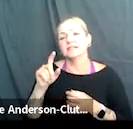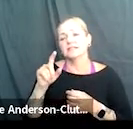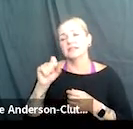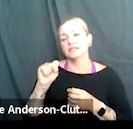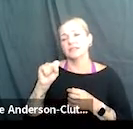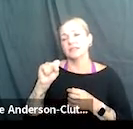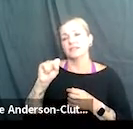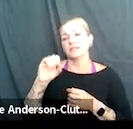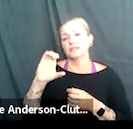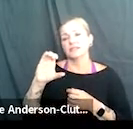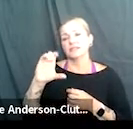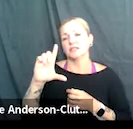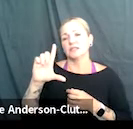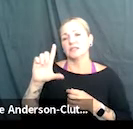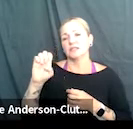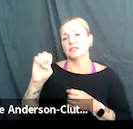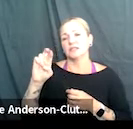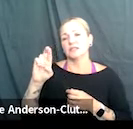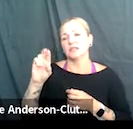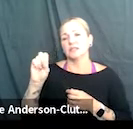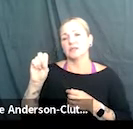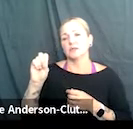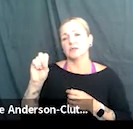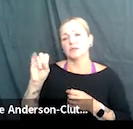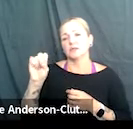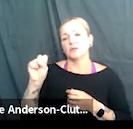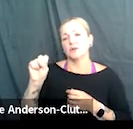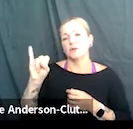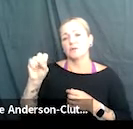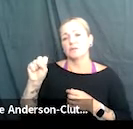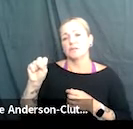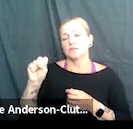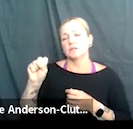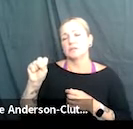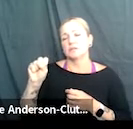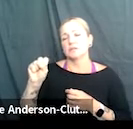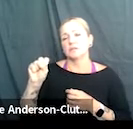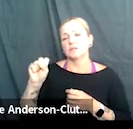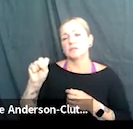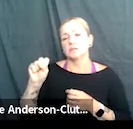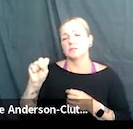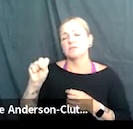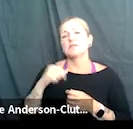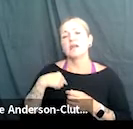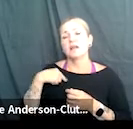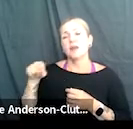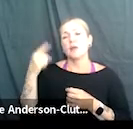my thought over time was that he was really perseverating, was kind of stuck,